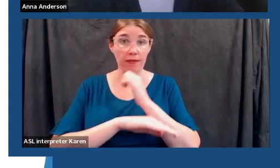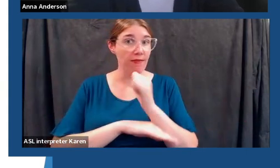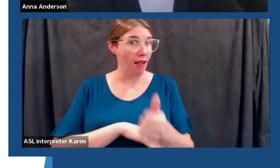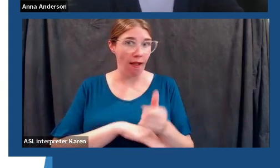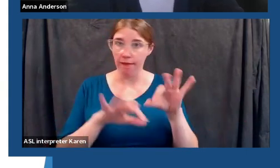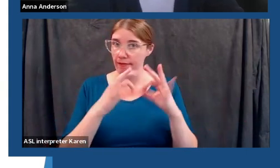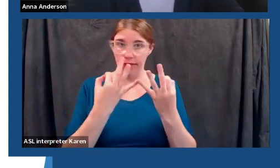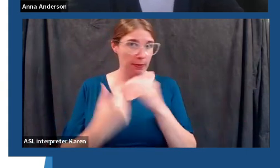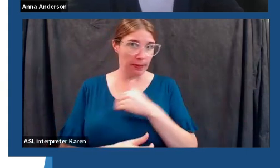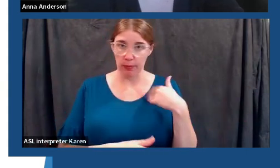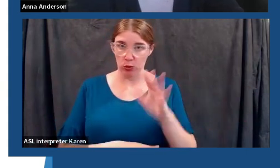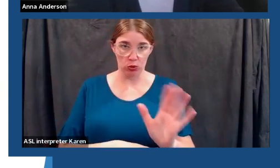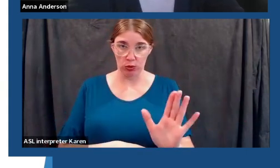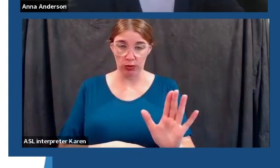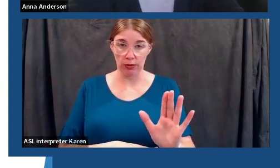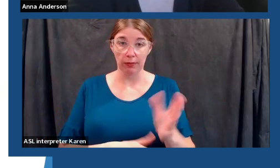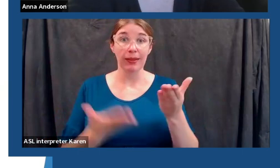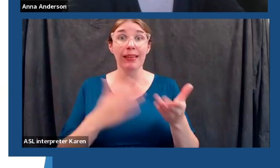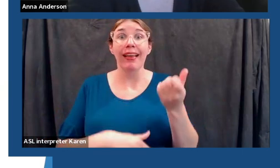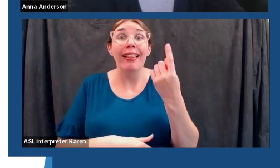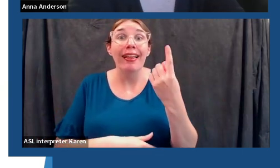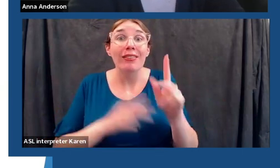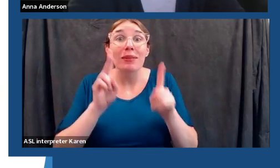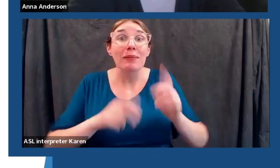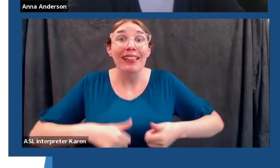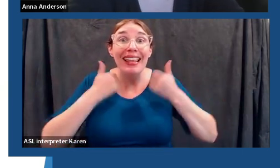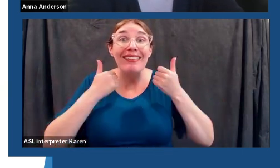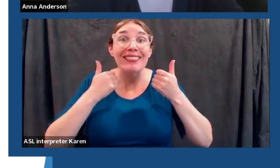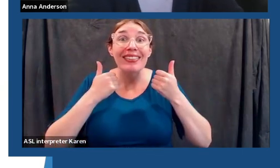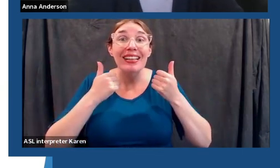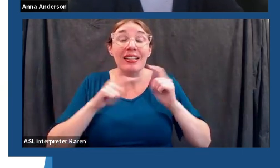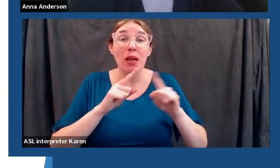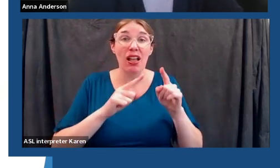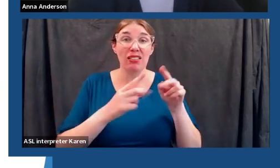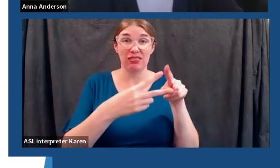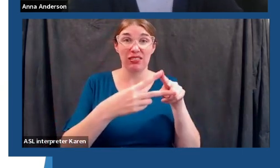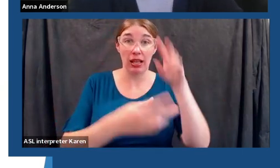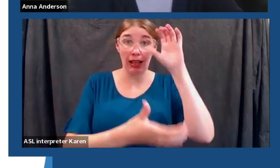if there's 11 people that live there, but one of them is a husband and wife and their